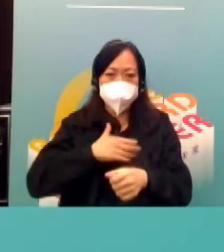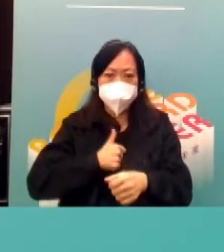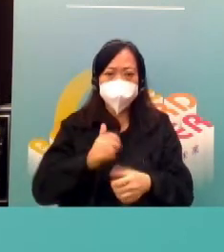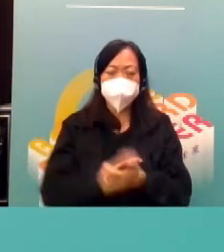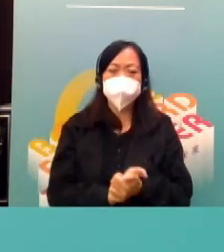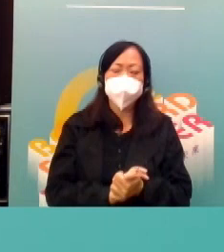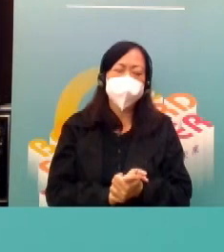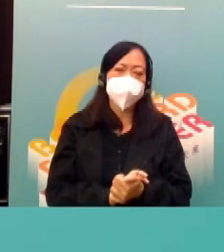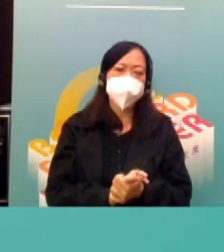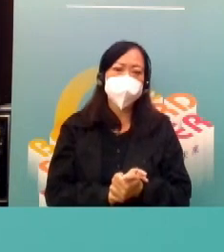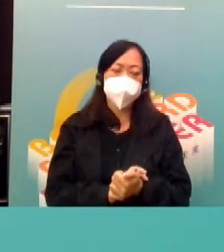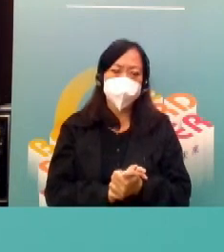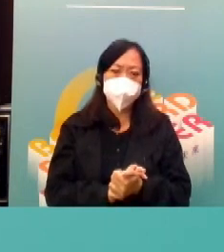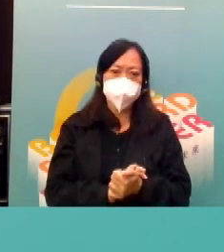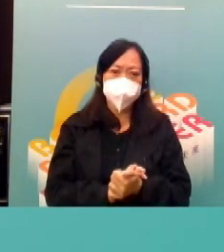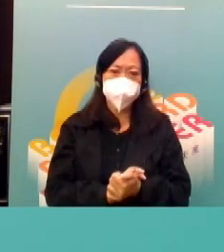and also for